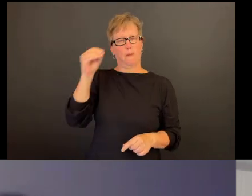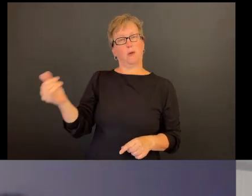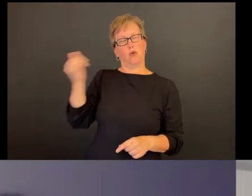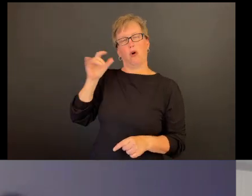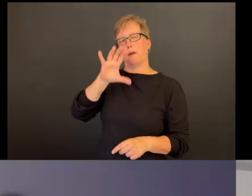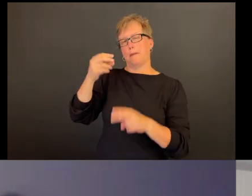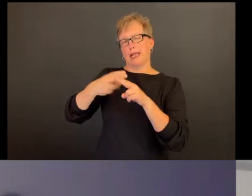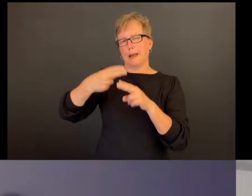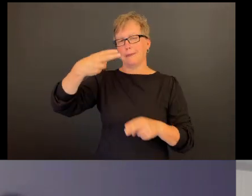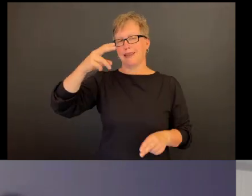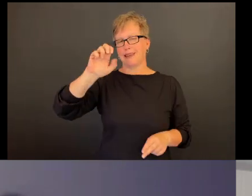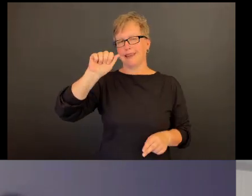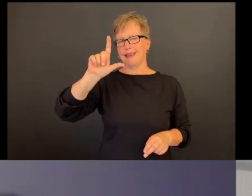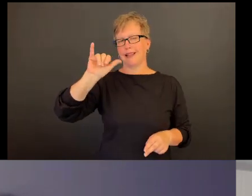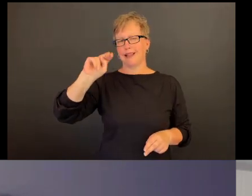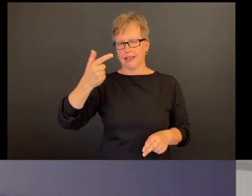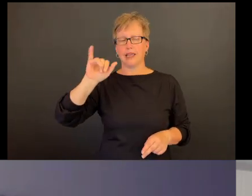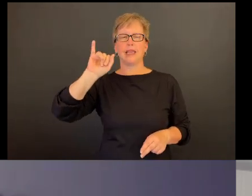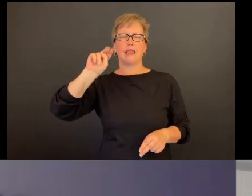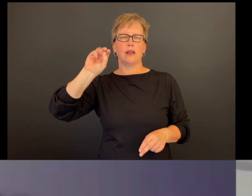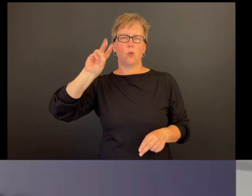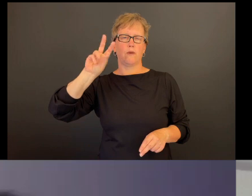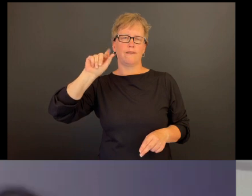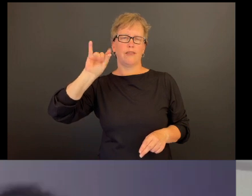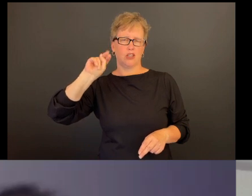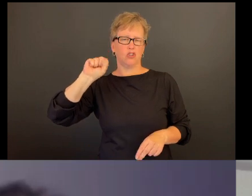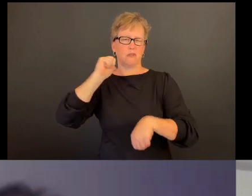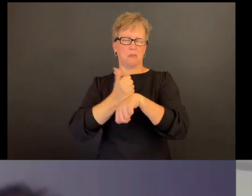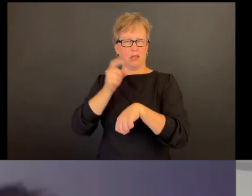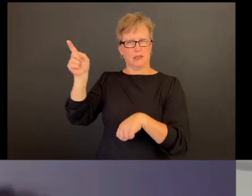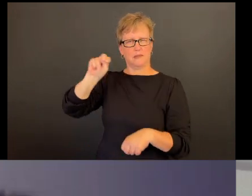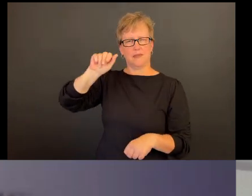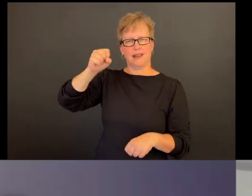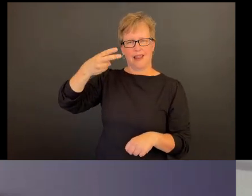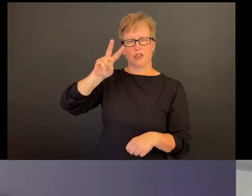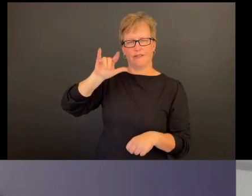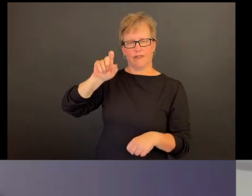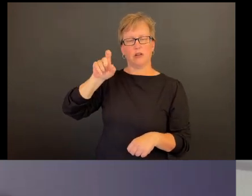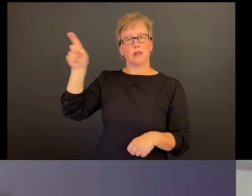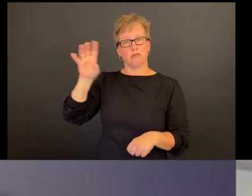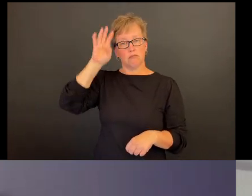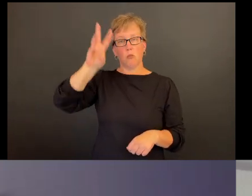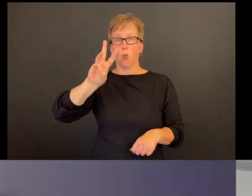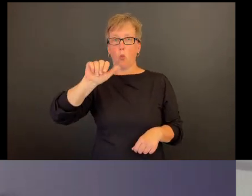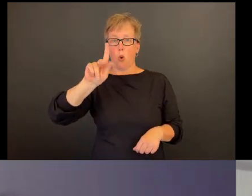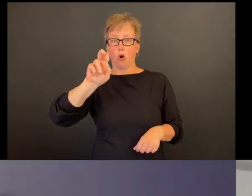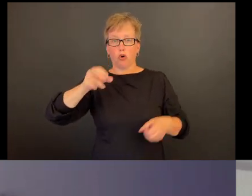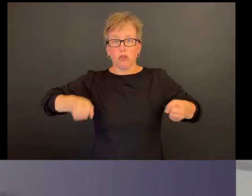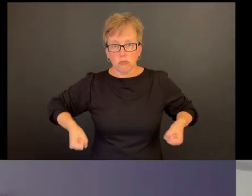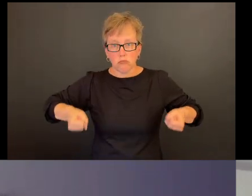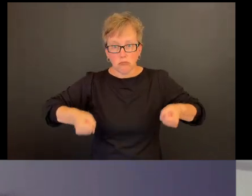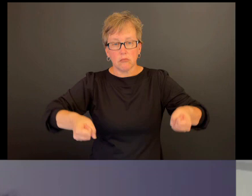I don't recommend any particular product. I do know of one company because they called me, and it's called